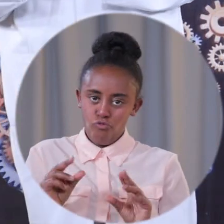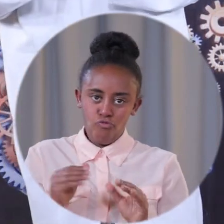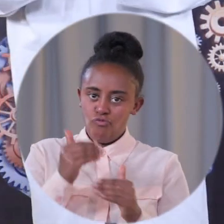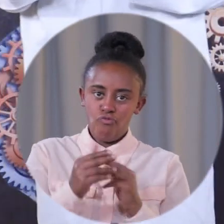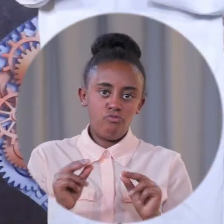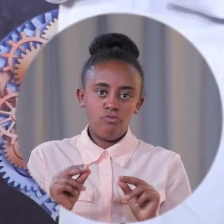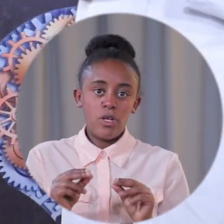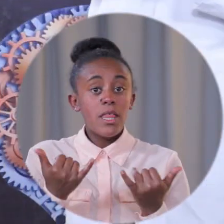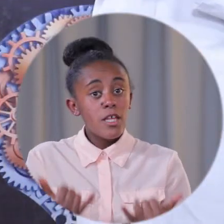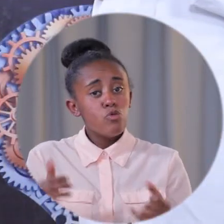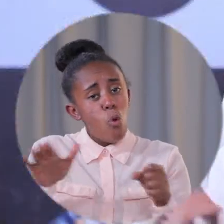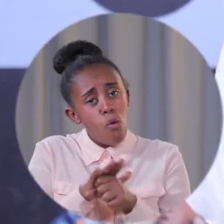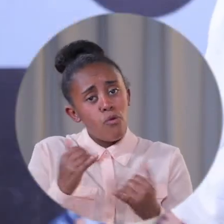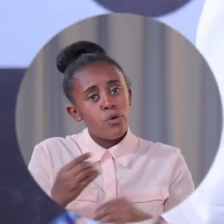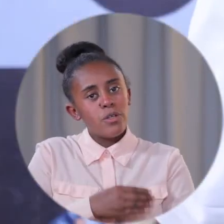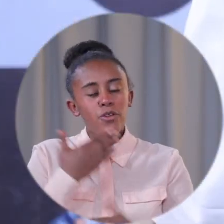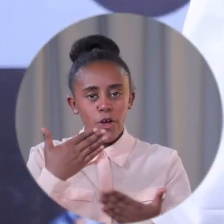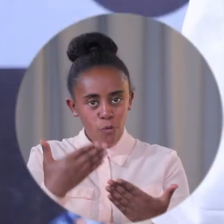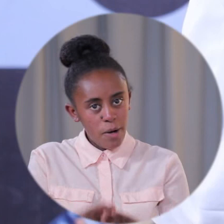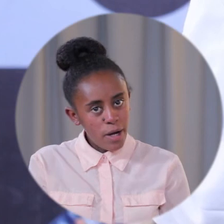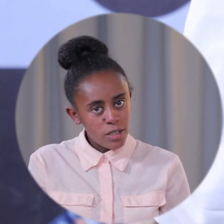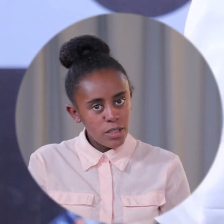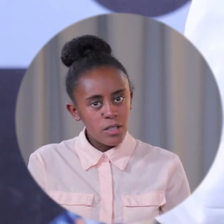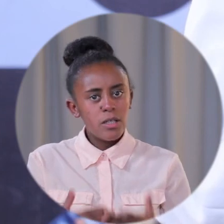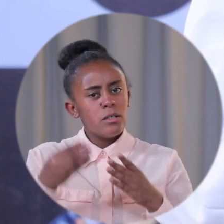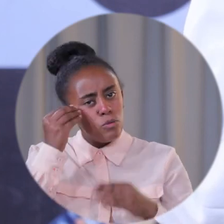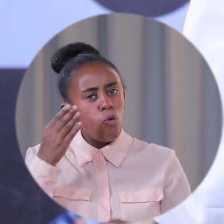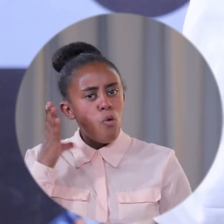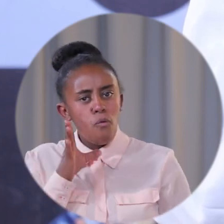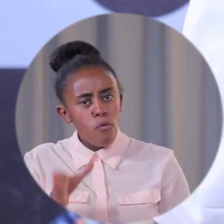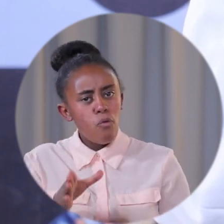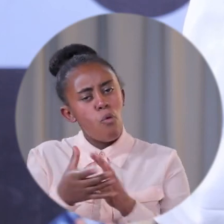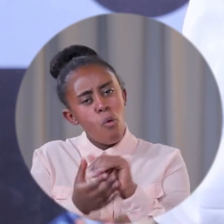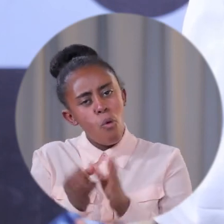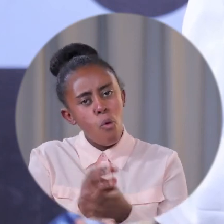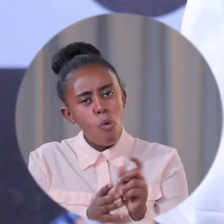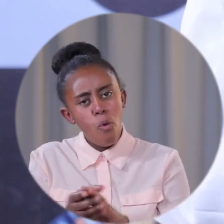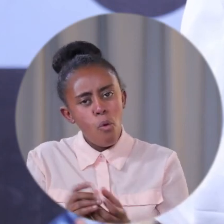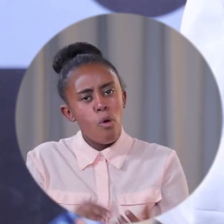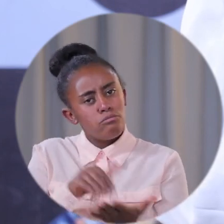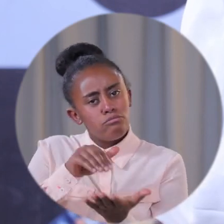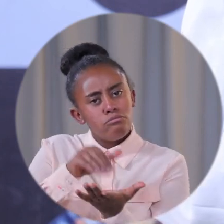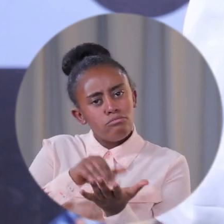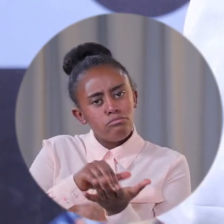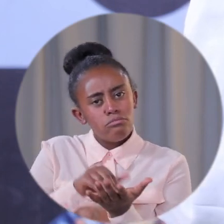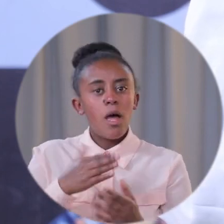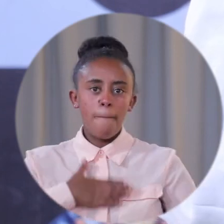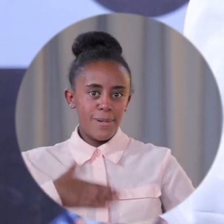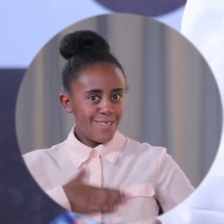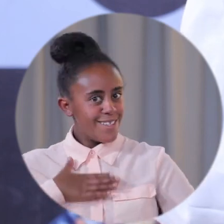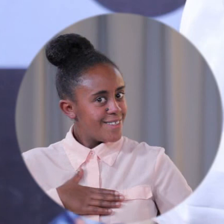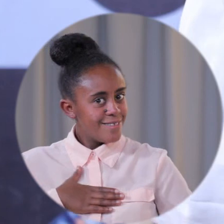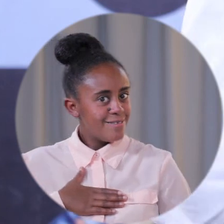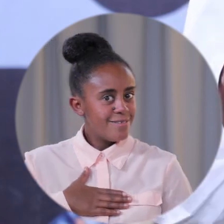This is all for today. Thank you very much. Don't forget to wash your hands frequently.